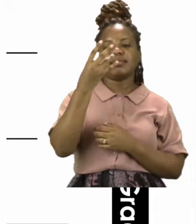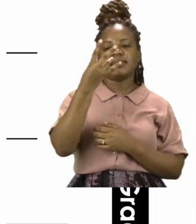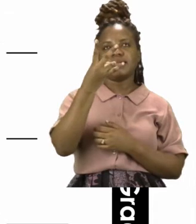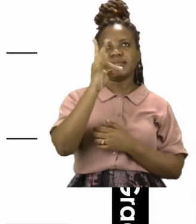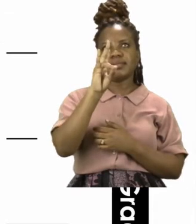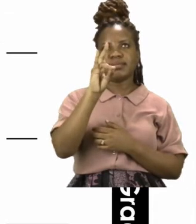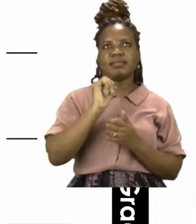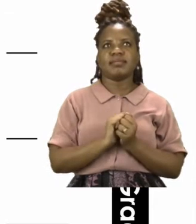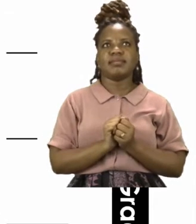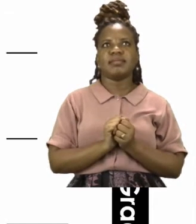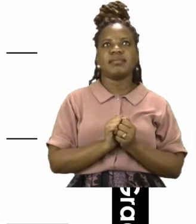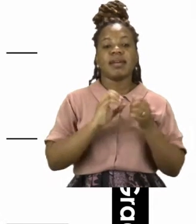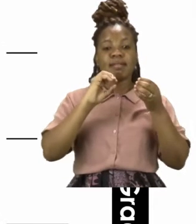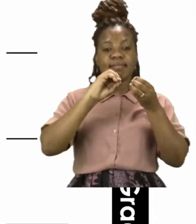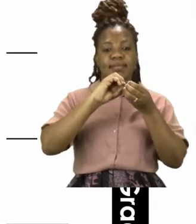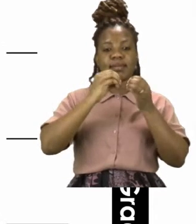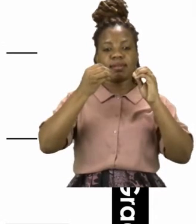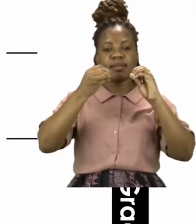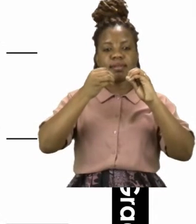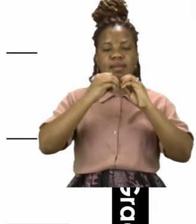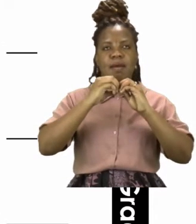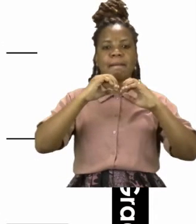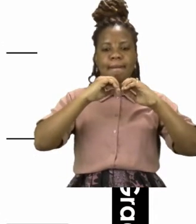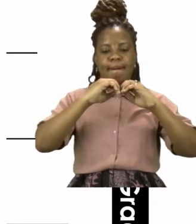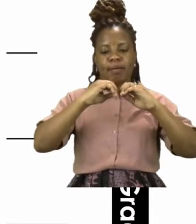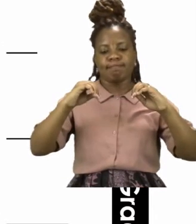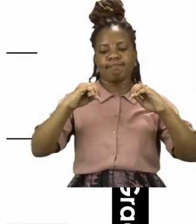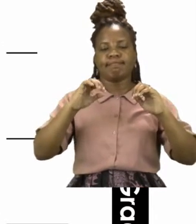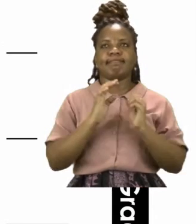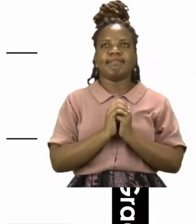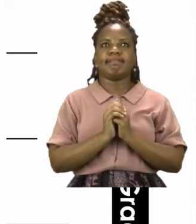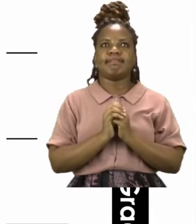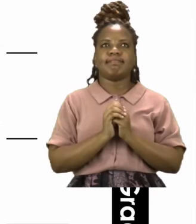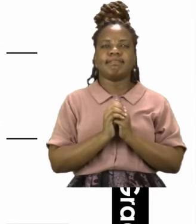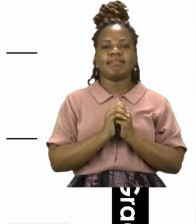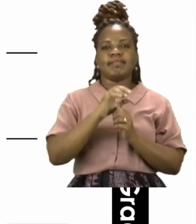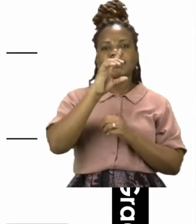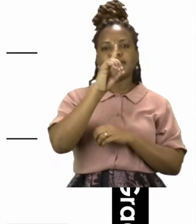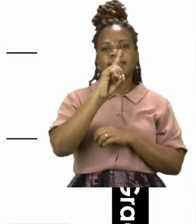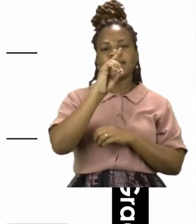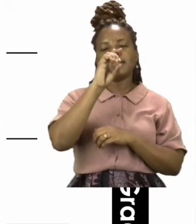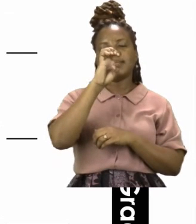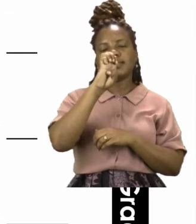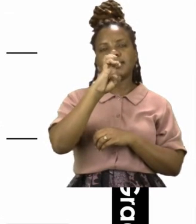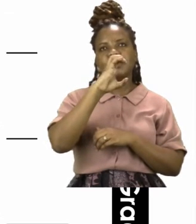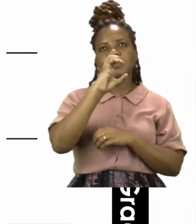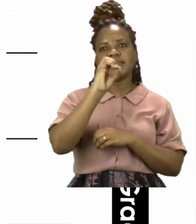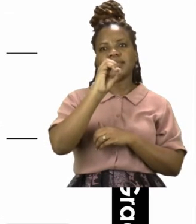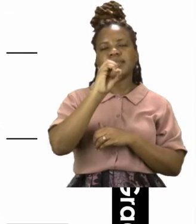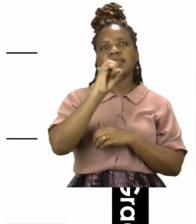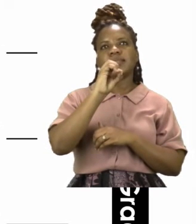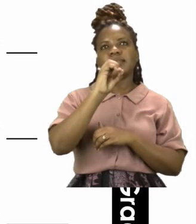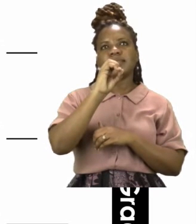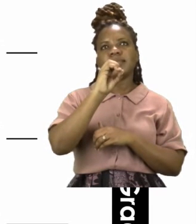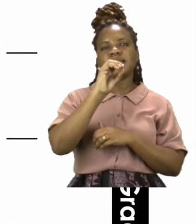decomposing. Now, when we decompose, we are going to be decomposing into tens